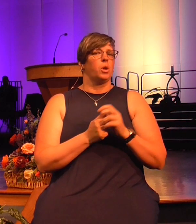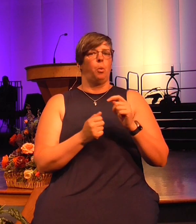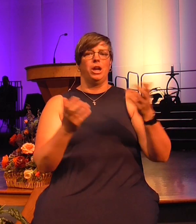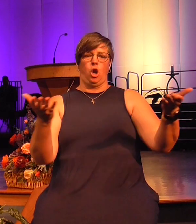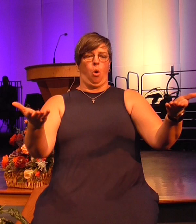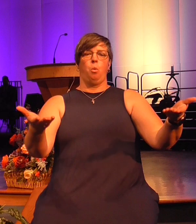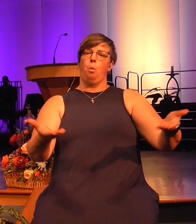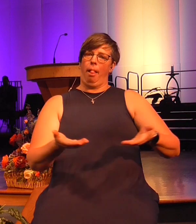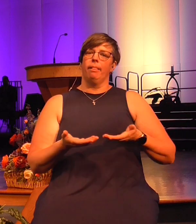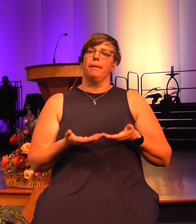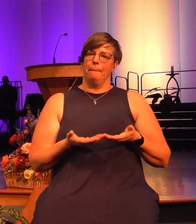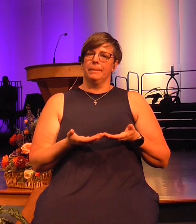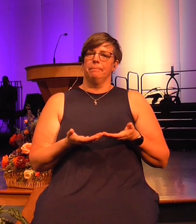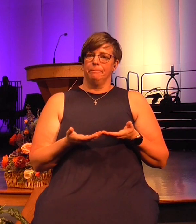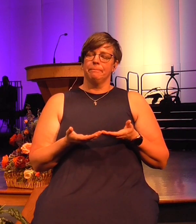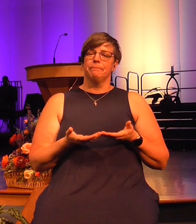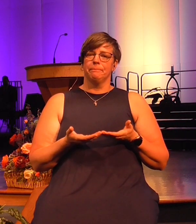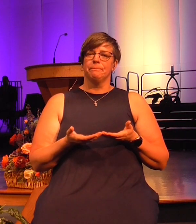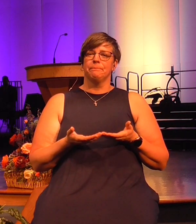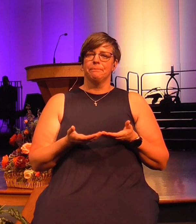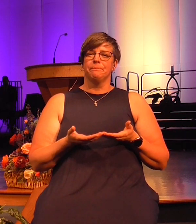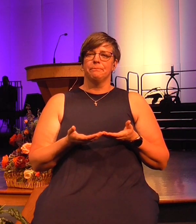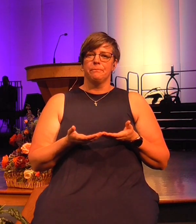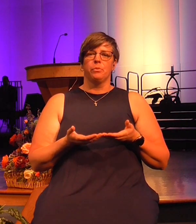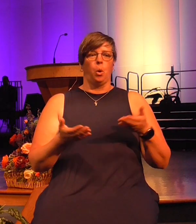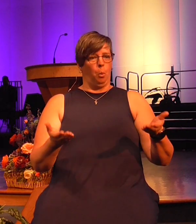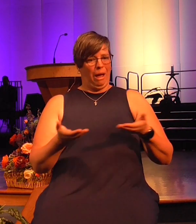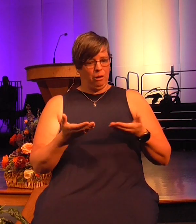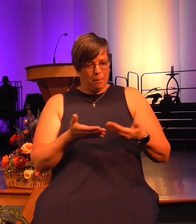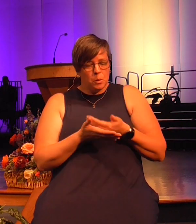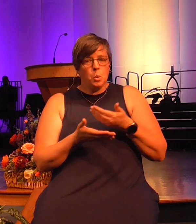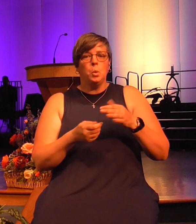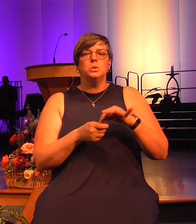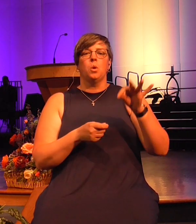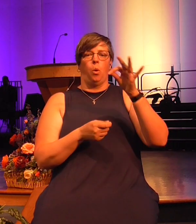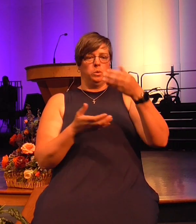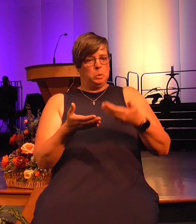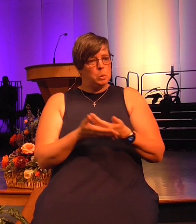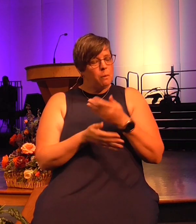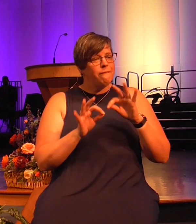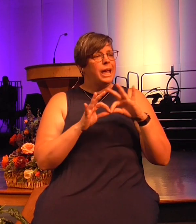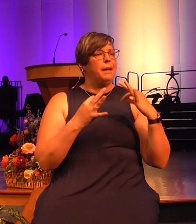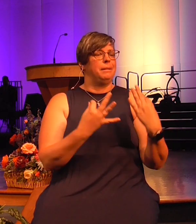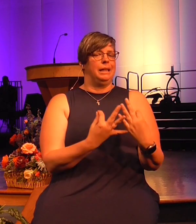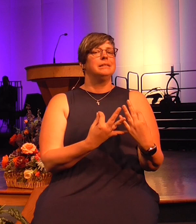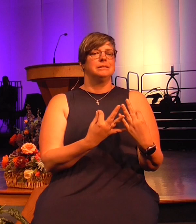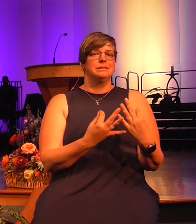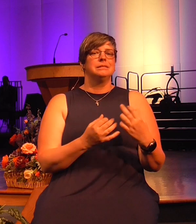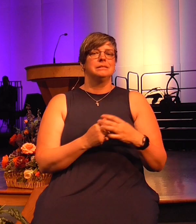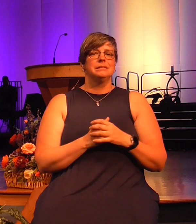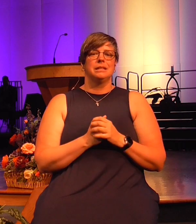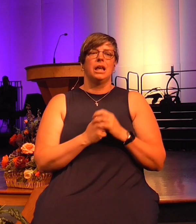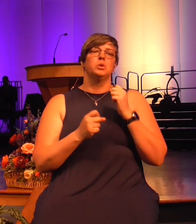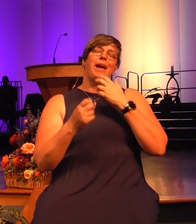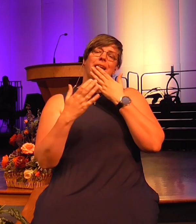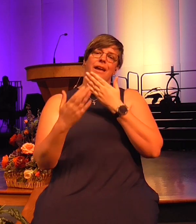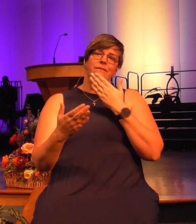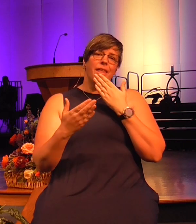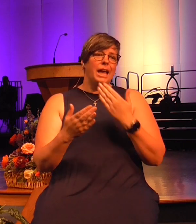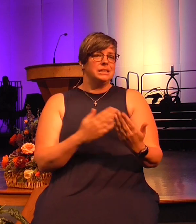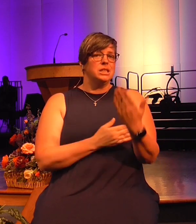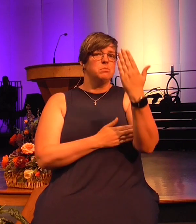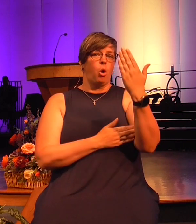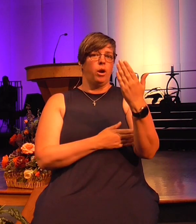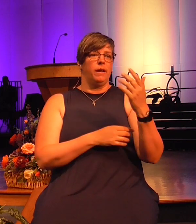and to be a welcoming presence, to welcome new souls, new families. I give thanks